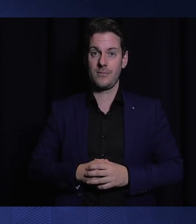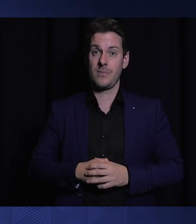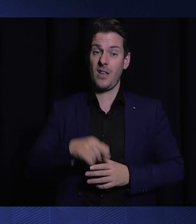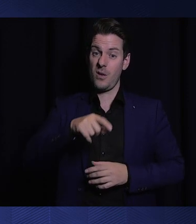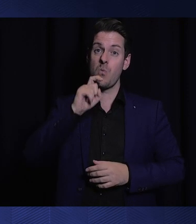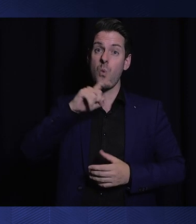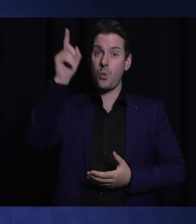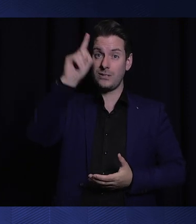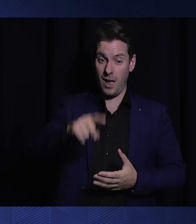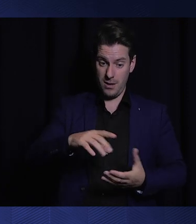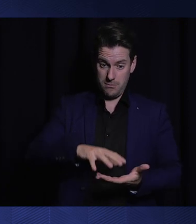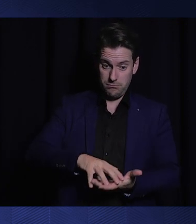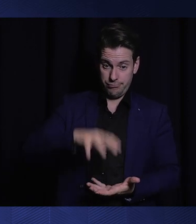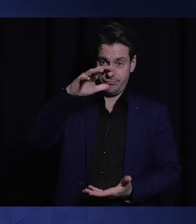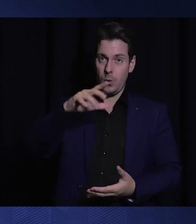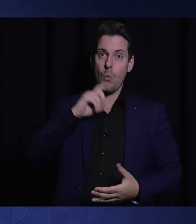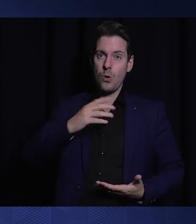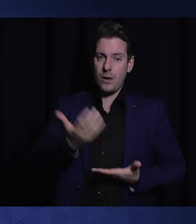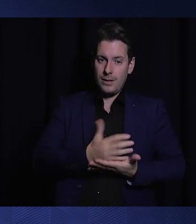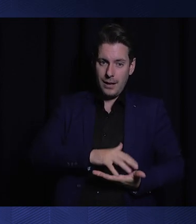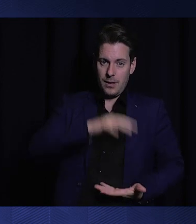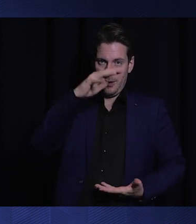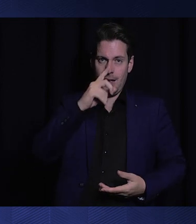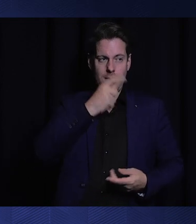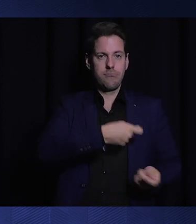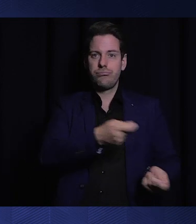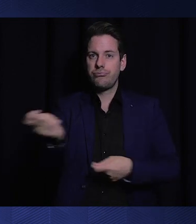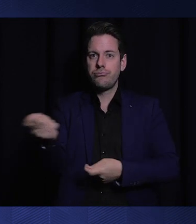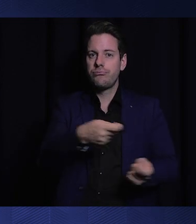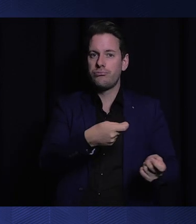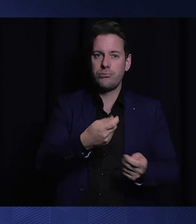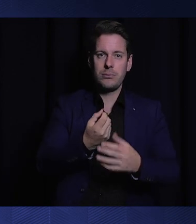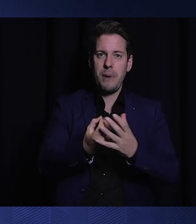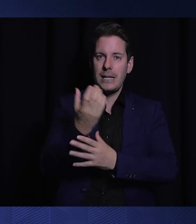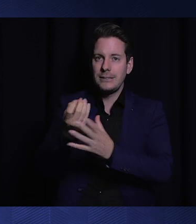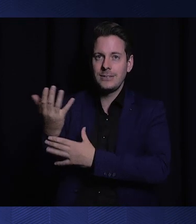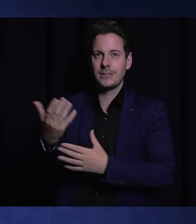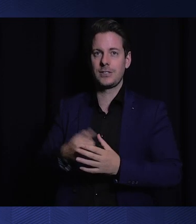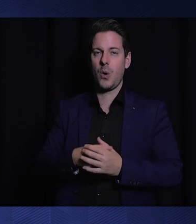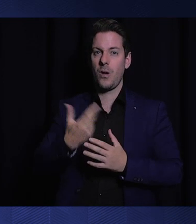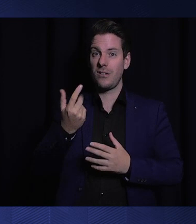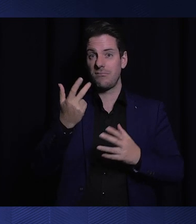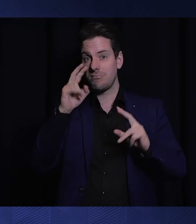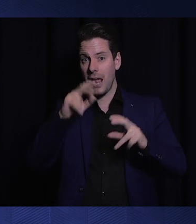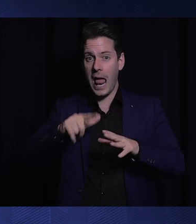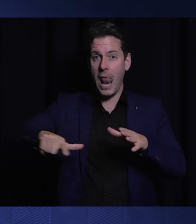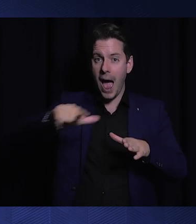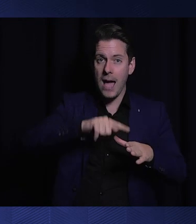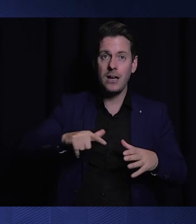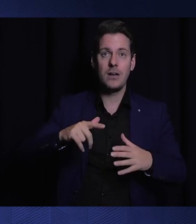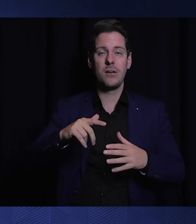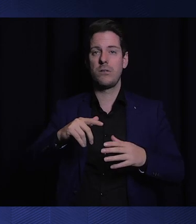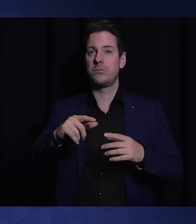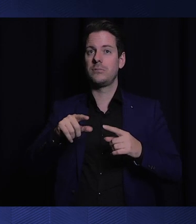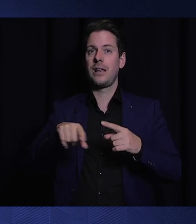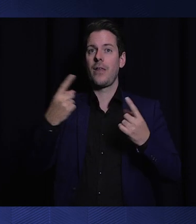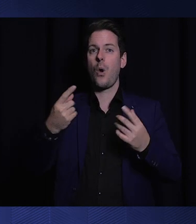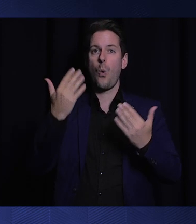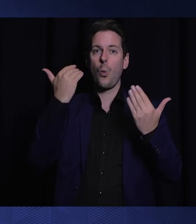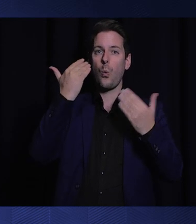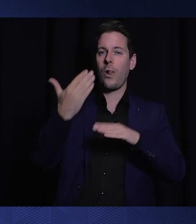with the plantations. And this is going to be like the lake that we have studies. Next is the Cool Green Central